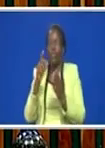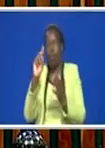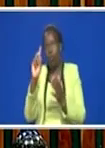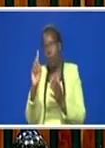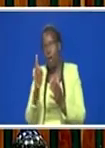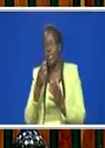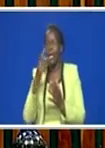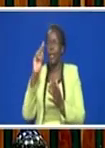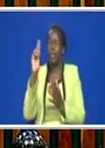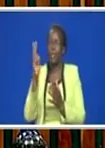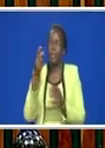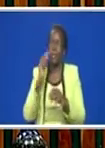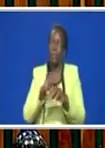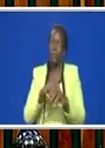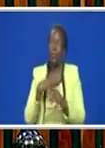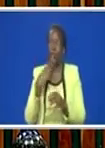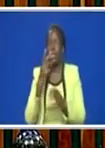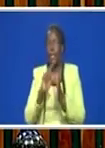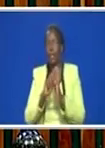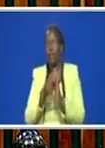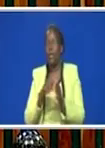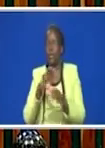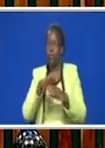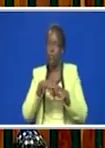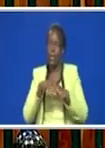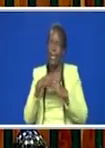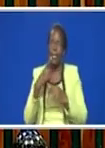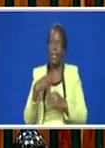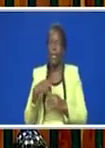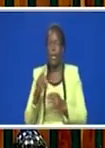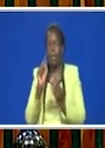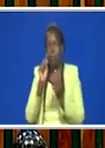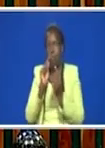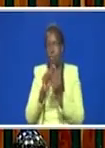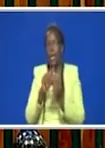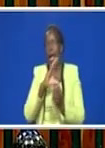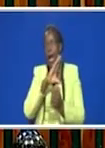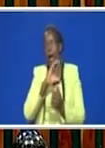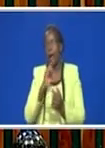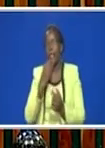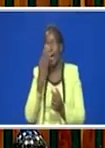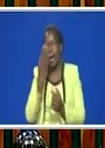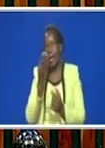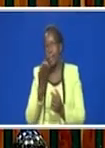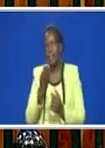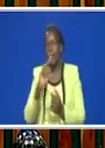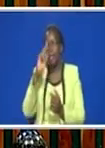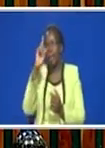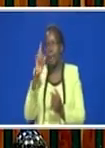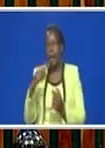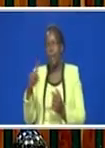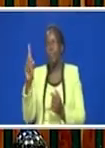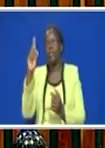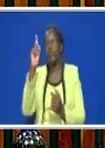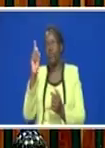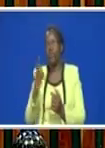the second time so that you're able to get the right point and answer the right question. So can we